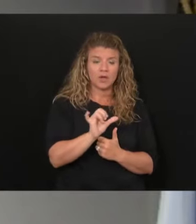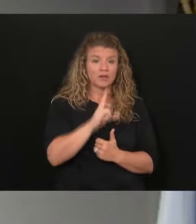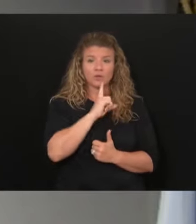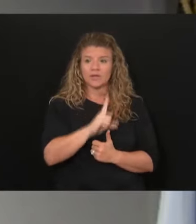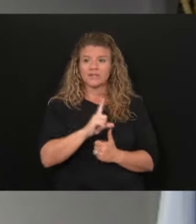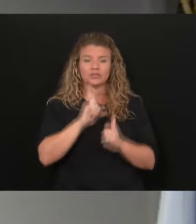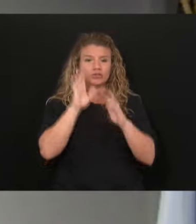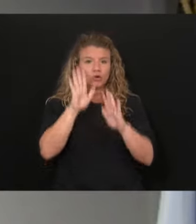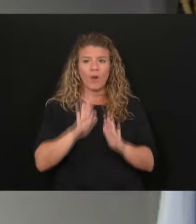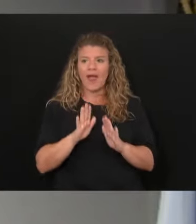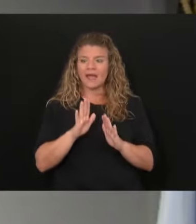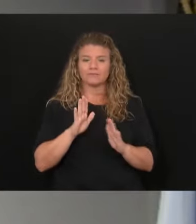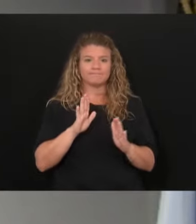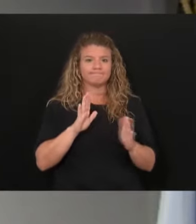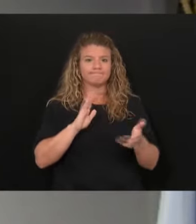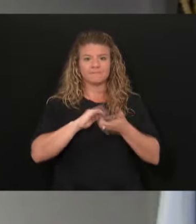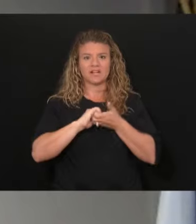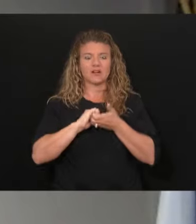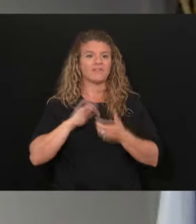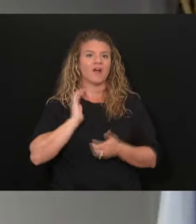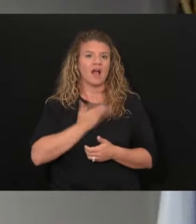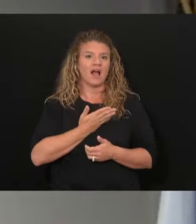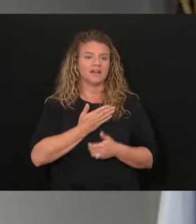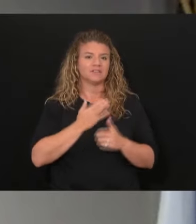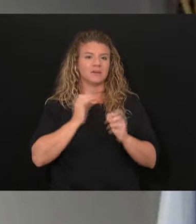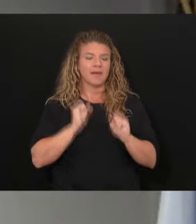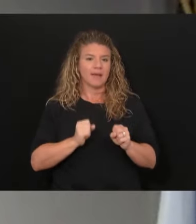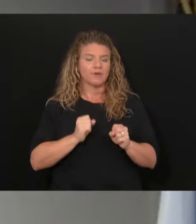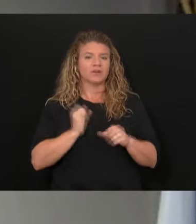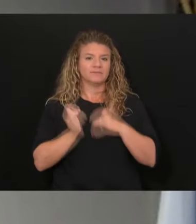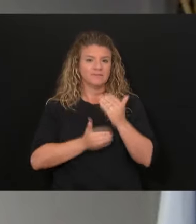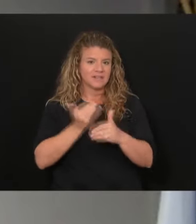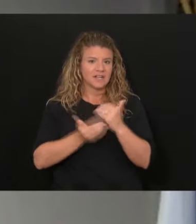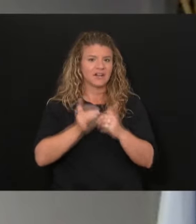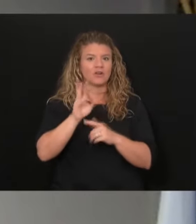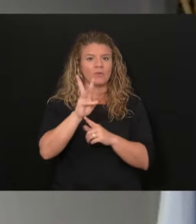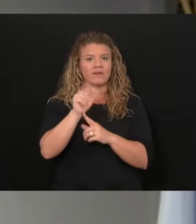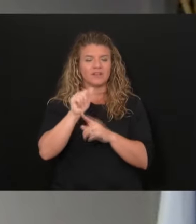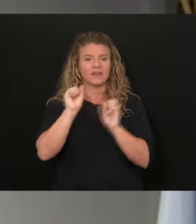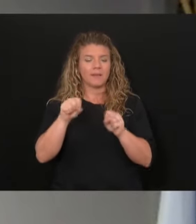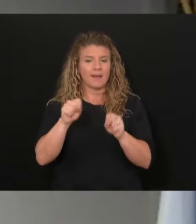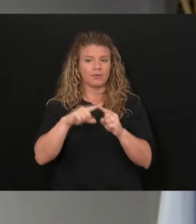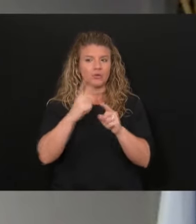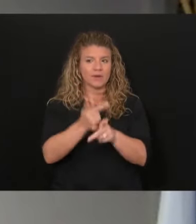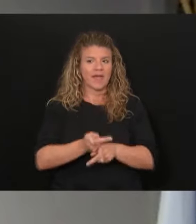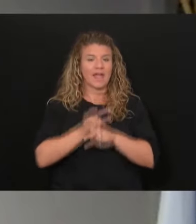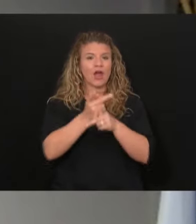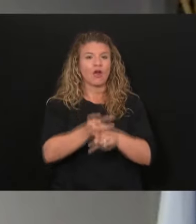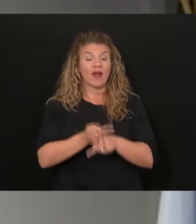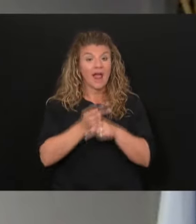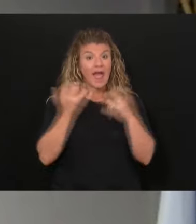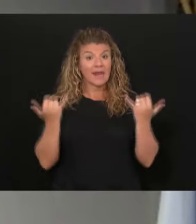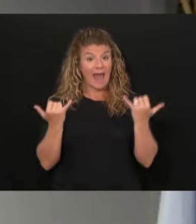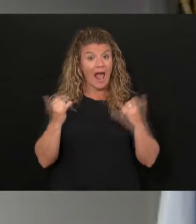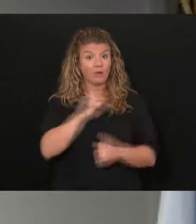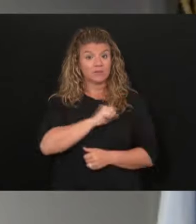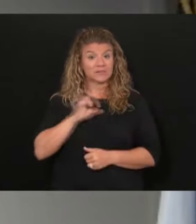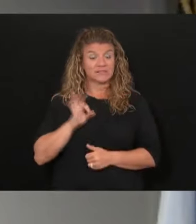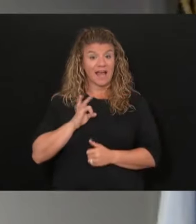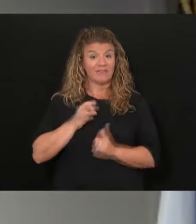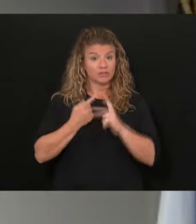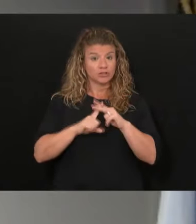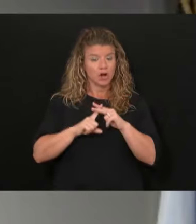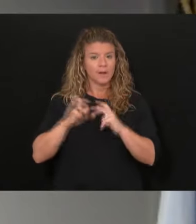great partner for us, and they do a good job in West Virginia of taking care of folks. Staff are being rehired now as